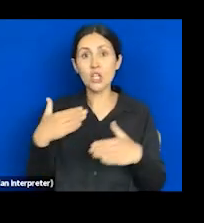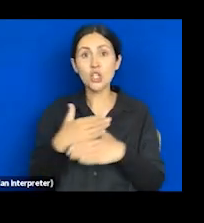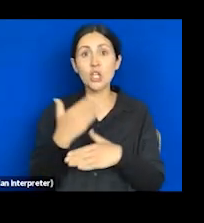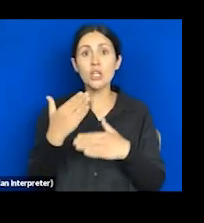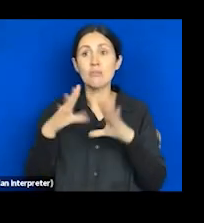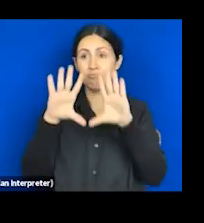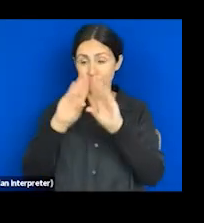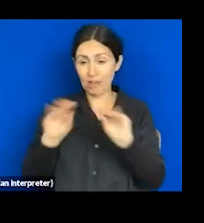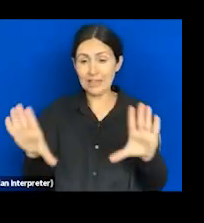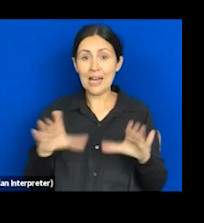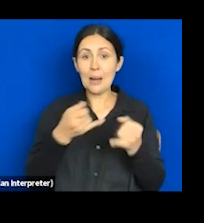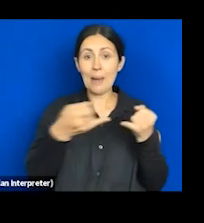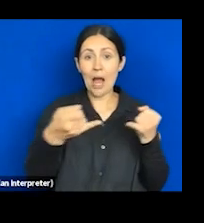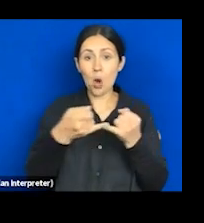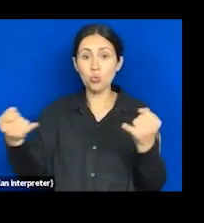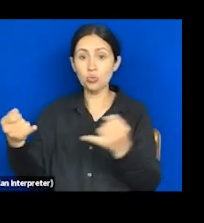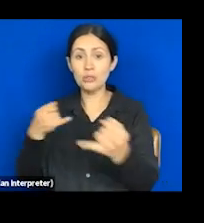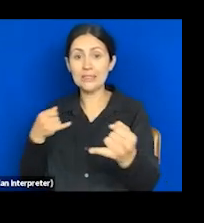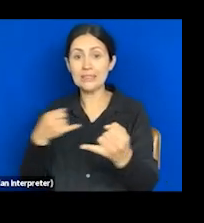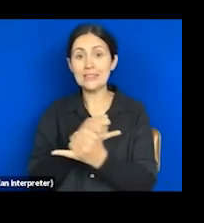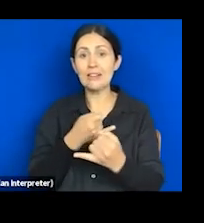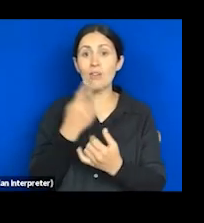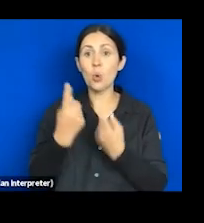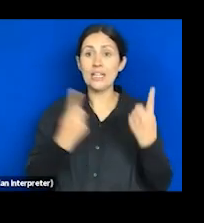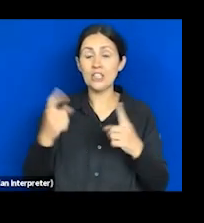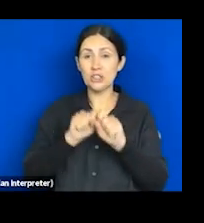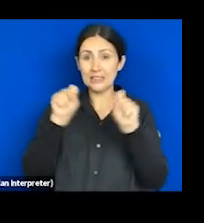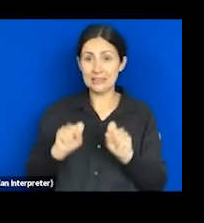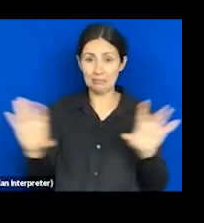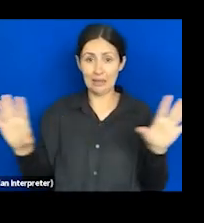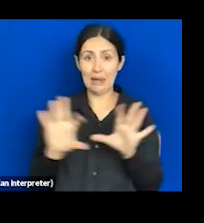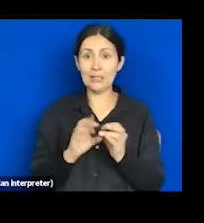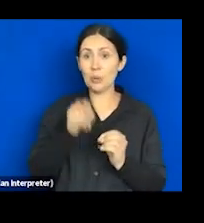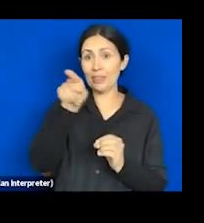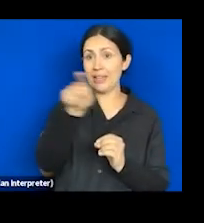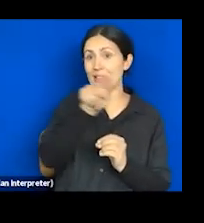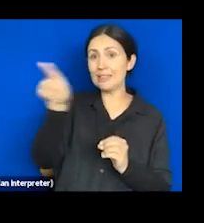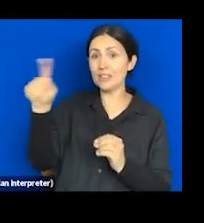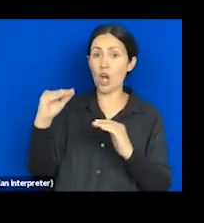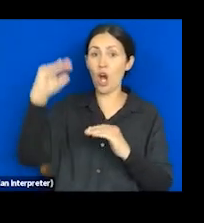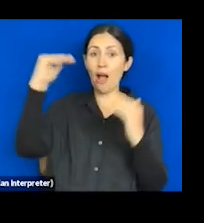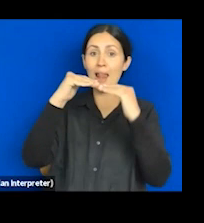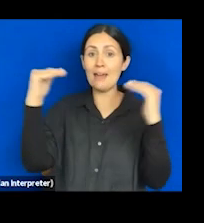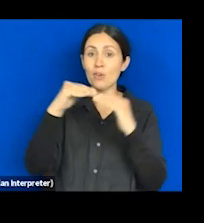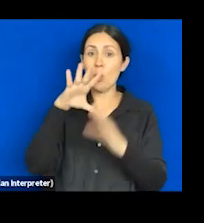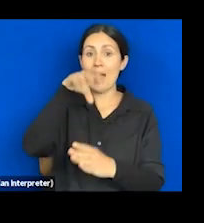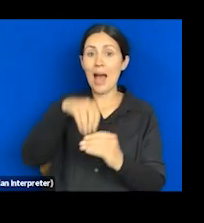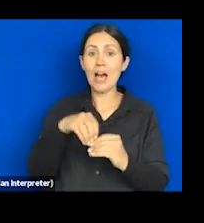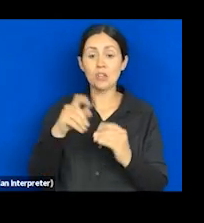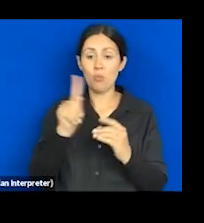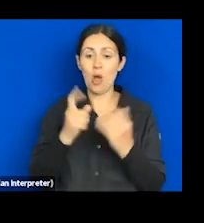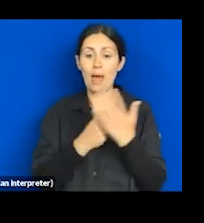the boundaries of these high-level systems is correlating with some of the high-level aspects of the psychedelic